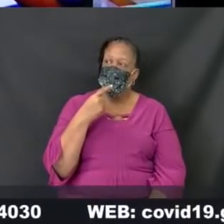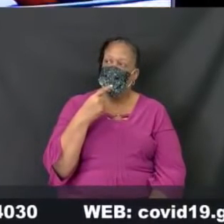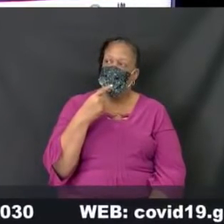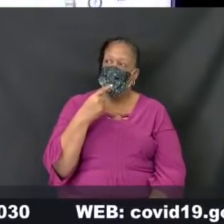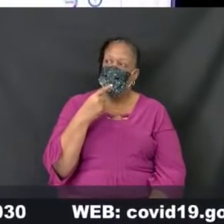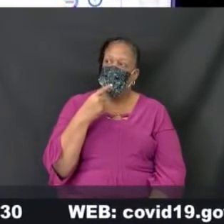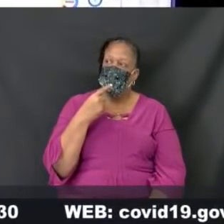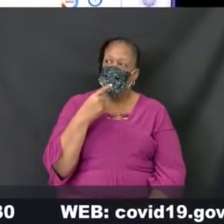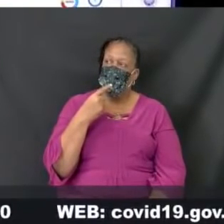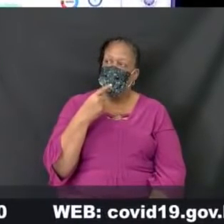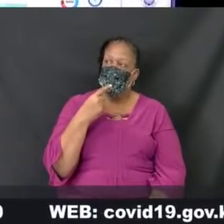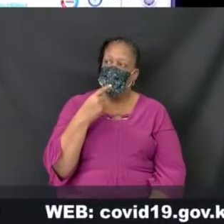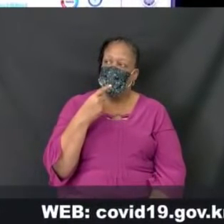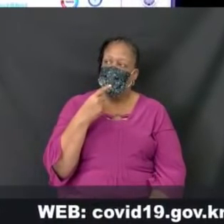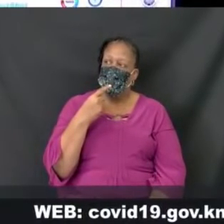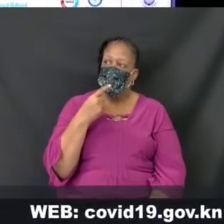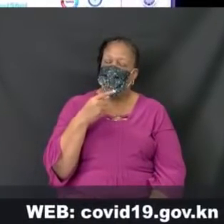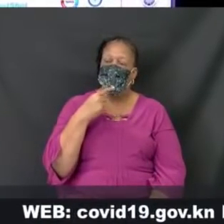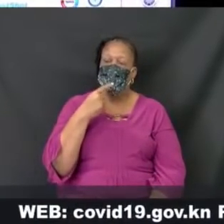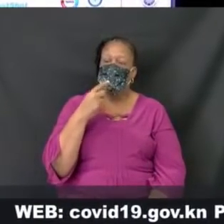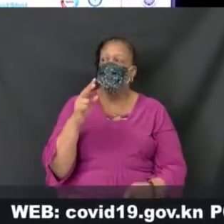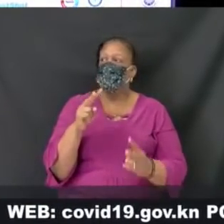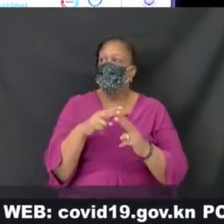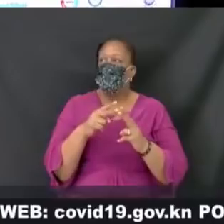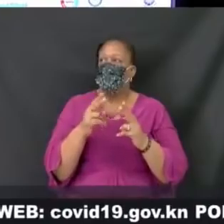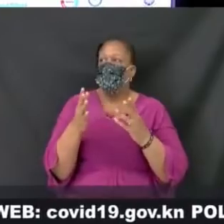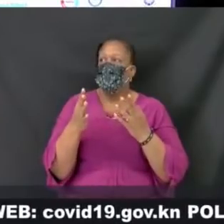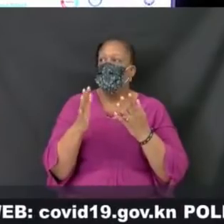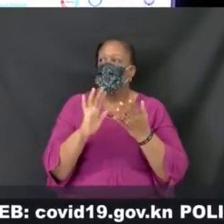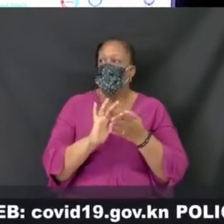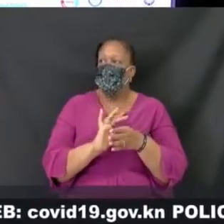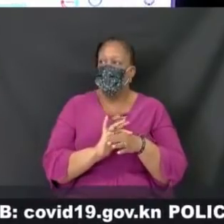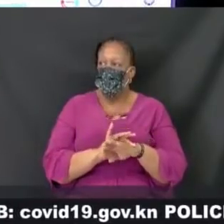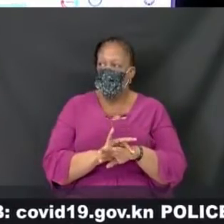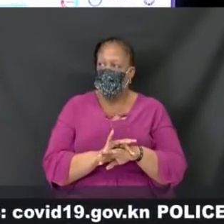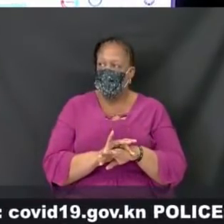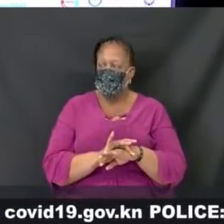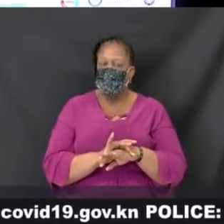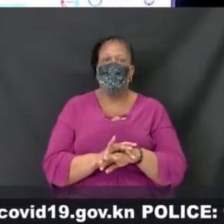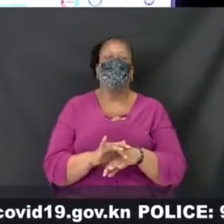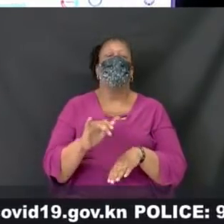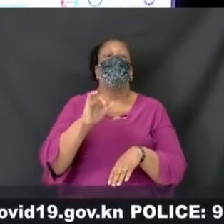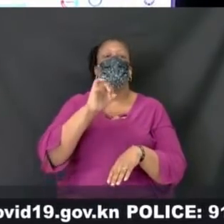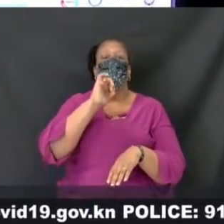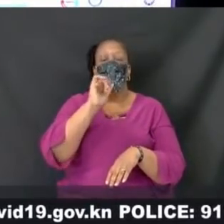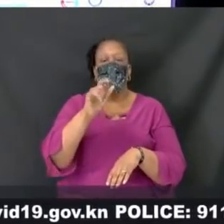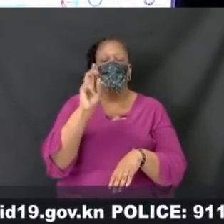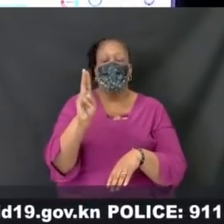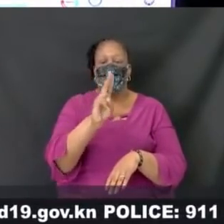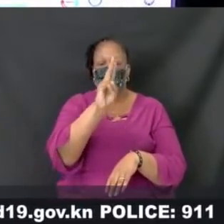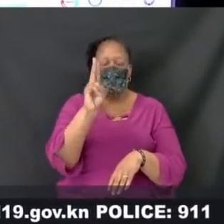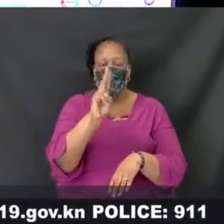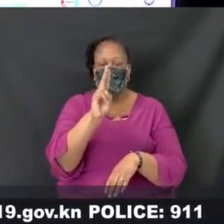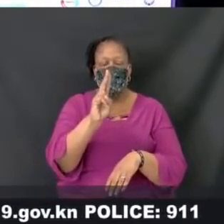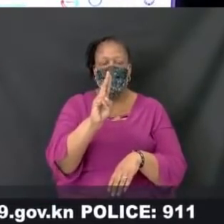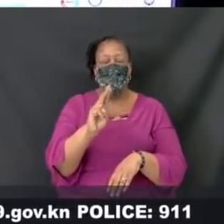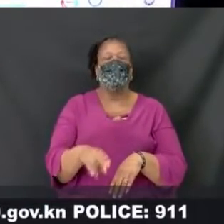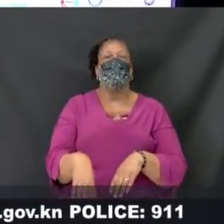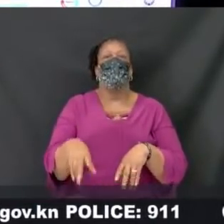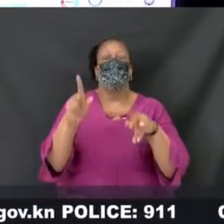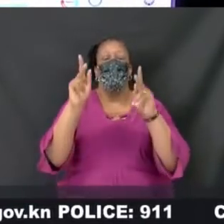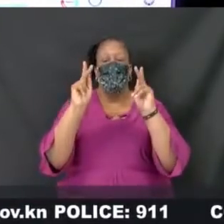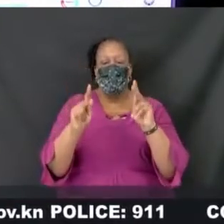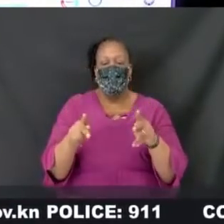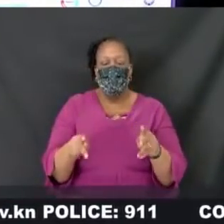Nevis, in that we said very early that we will not be using any expired vaccines on the people